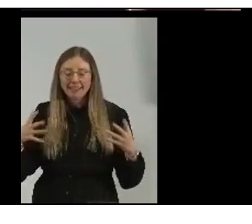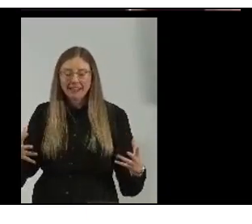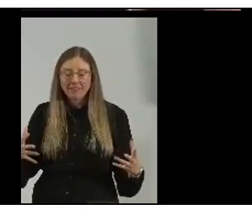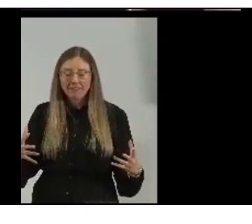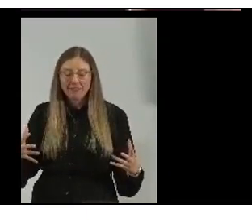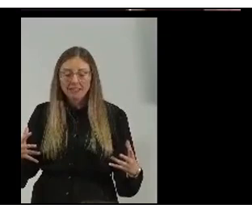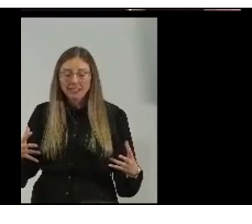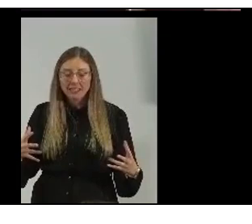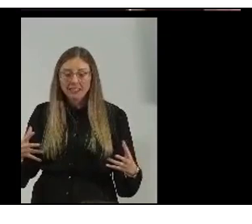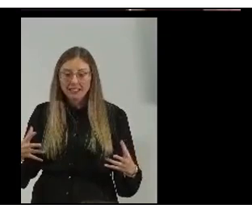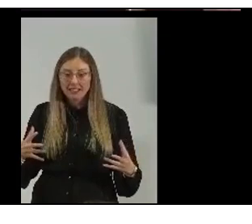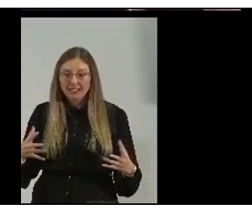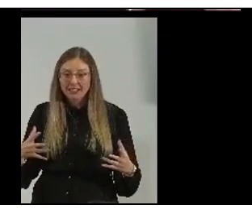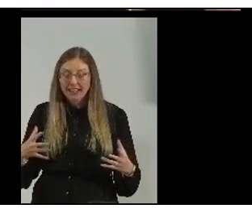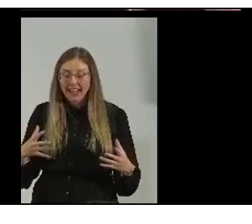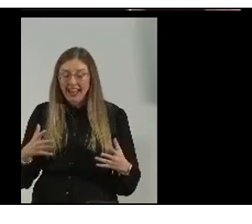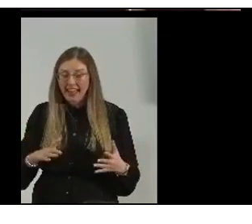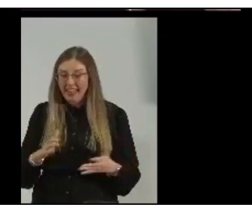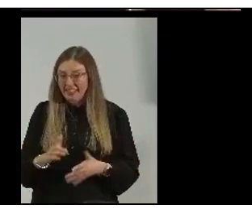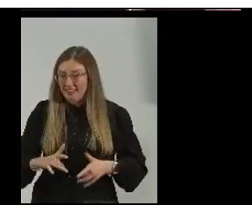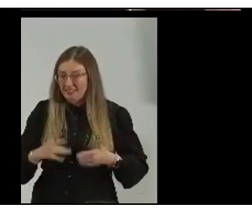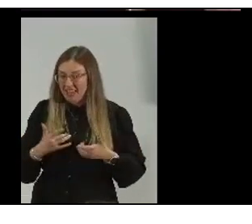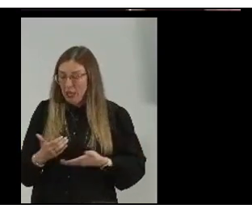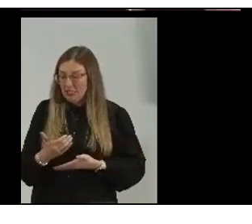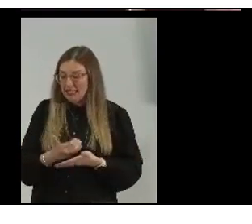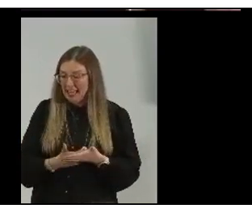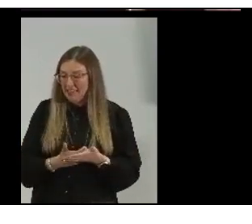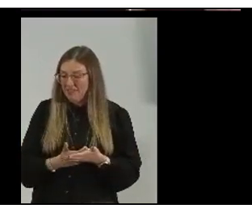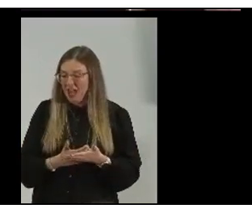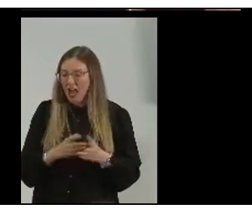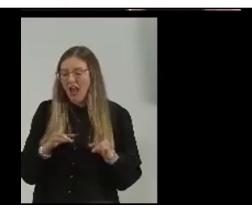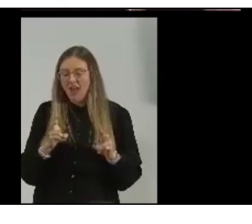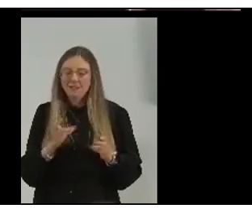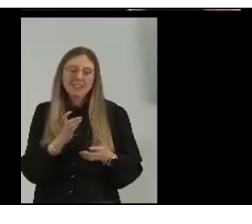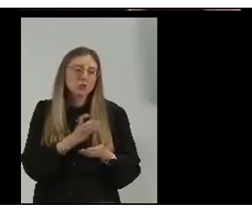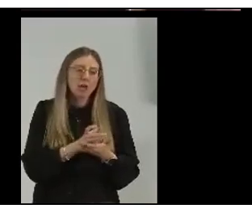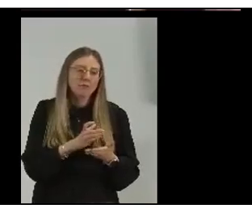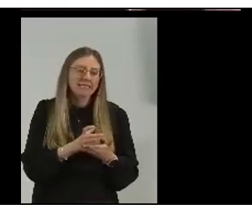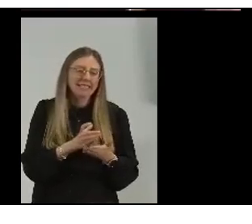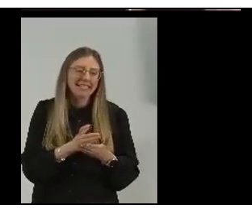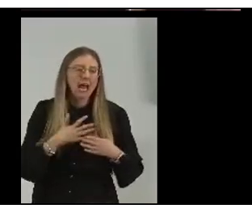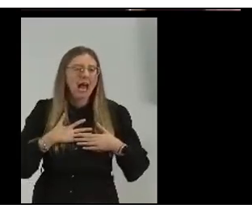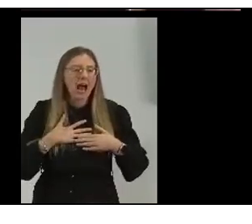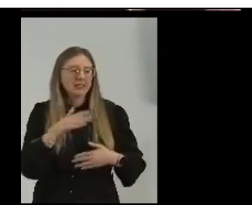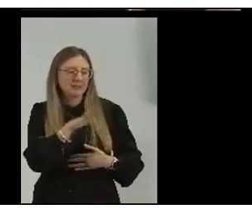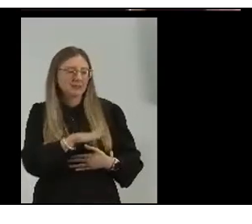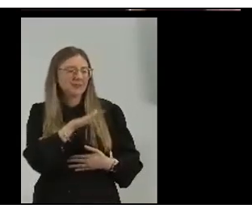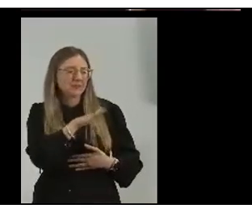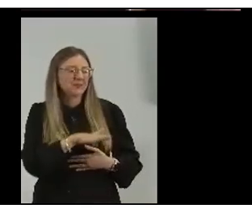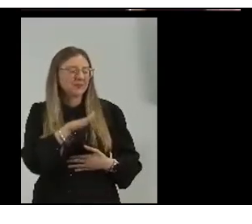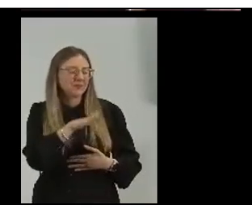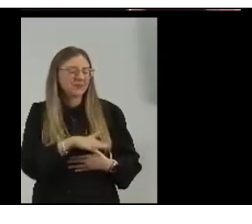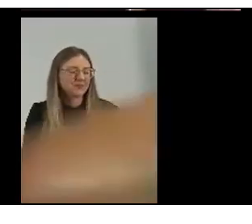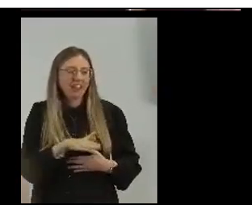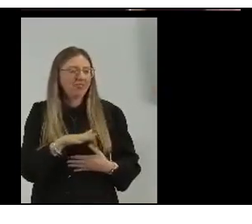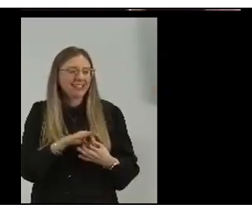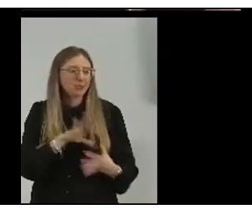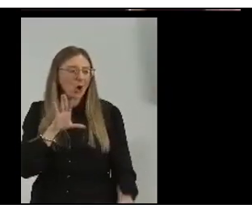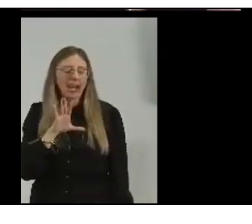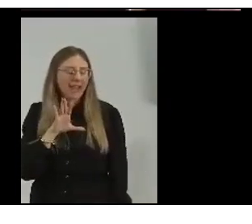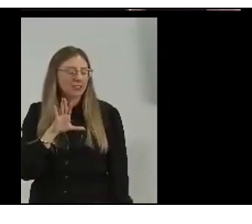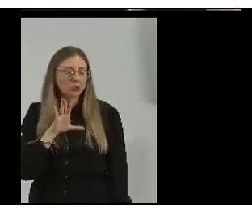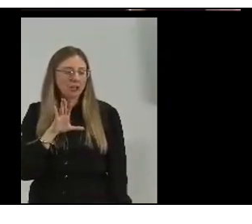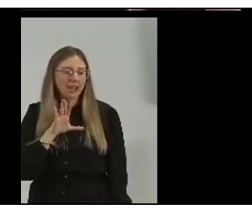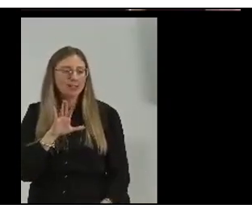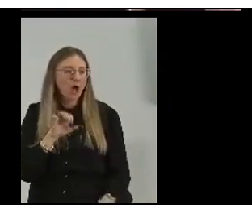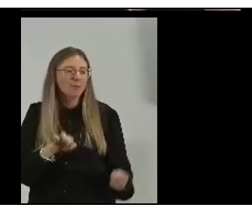Mexico they feel safer staying in the narrative of the charity case or the superhero. Mm-hmm. And I'm saying that's disconnection completely. It's not